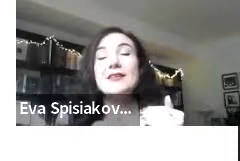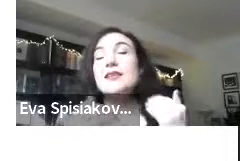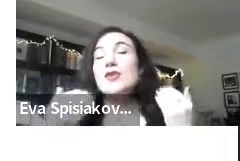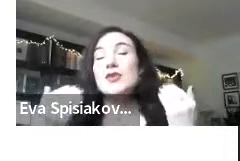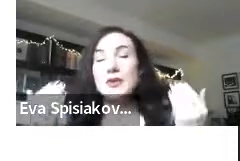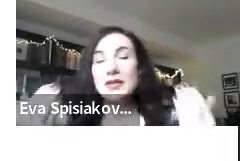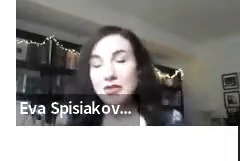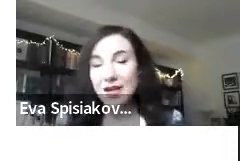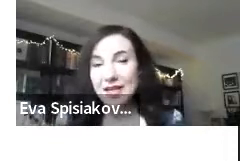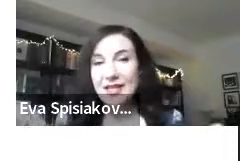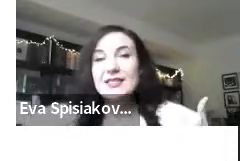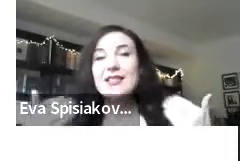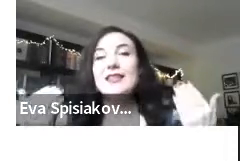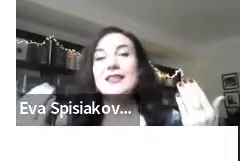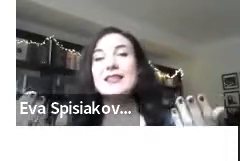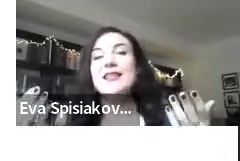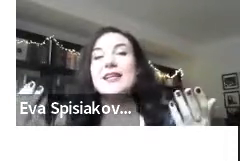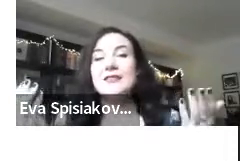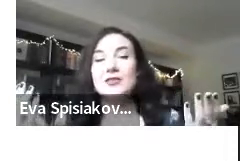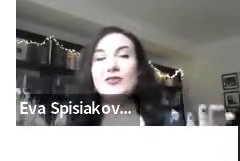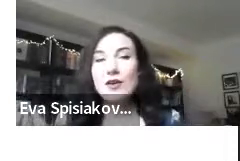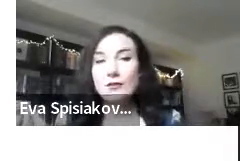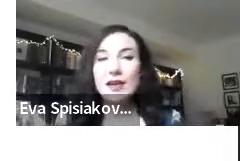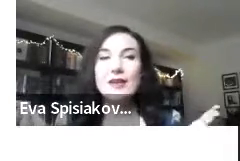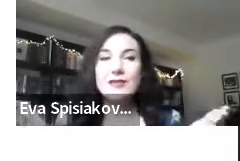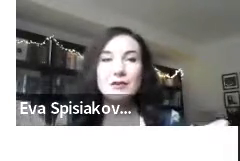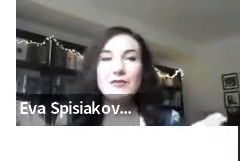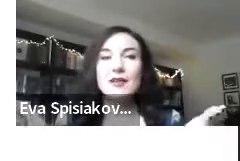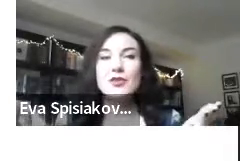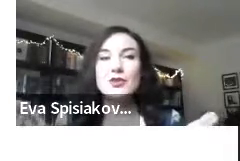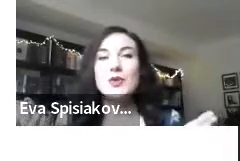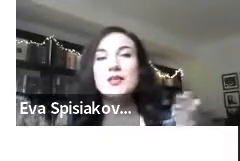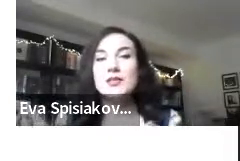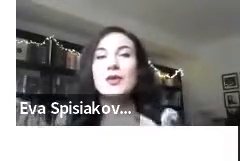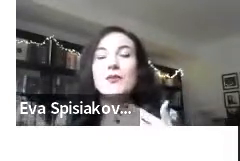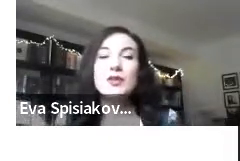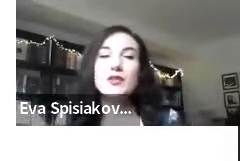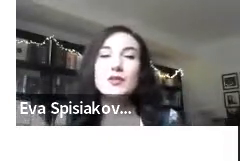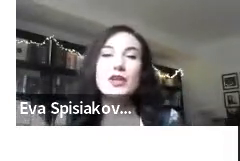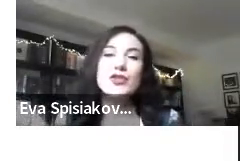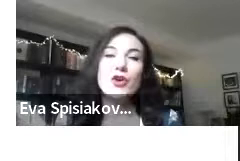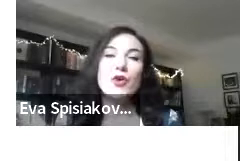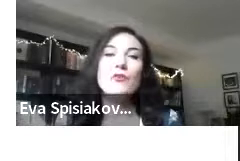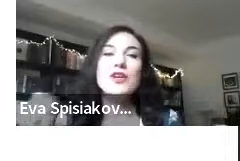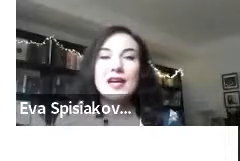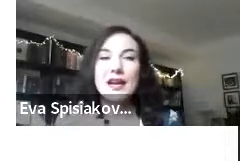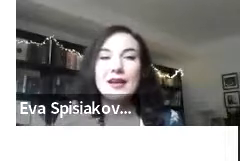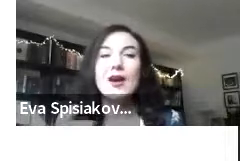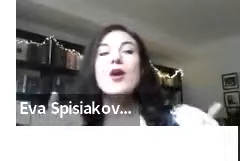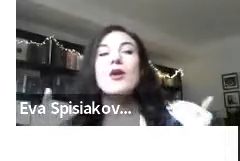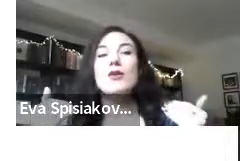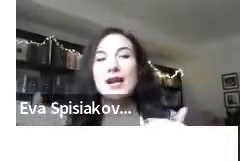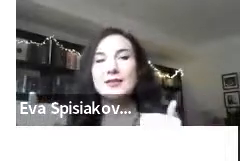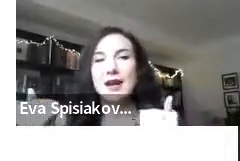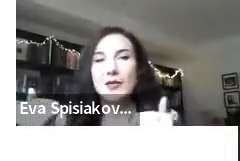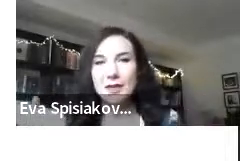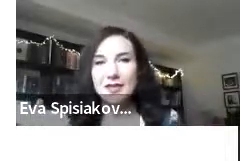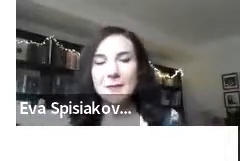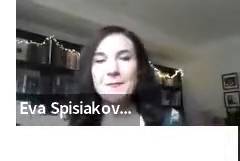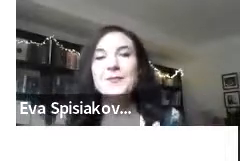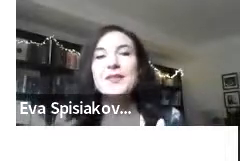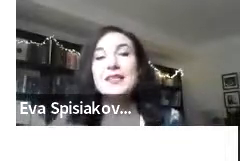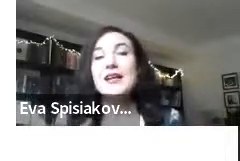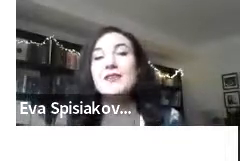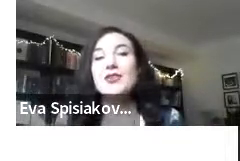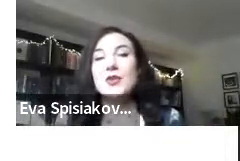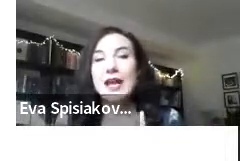annually. And in order to illustrate this, they say this is roughly equivalent to installing wall insulation at home, recycling, or cutting out the